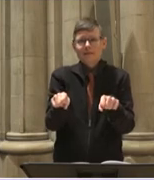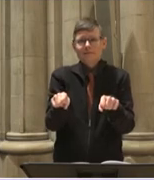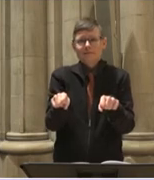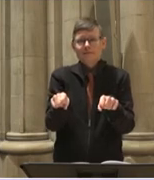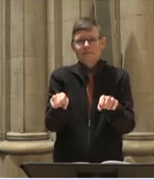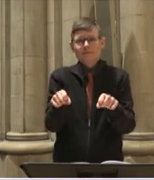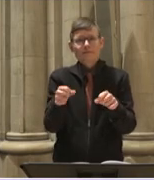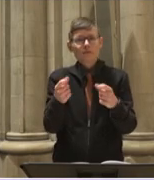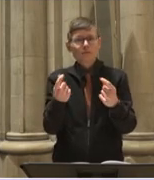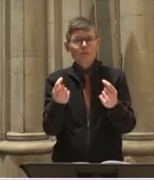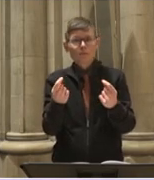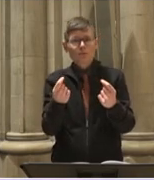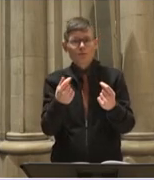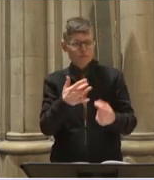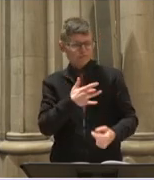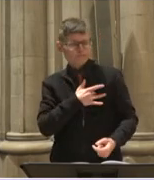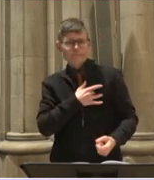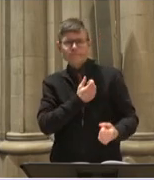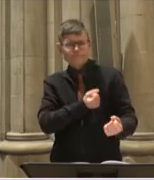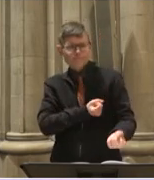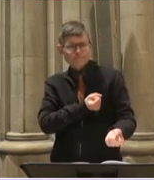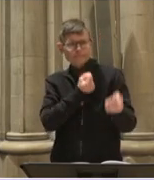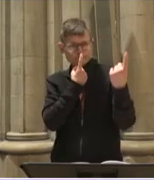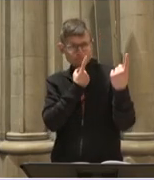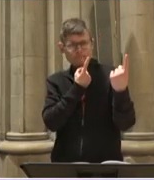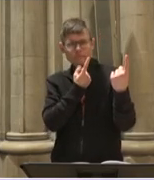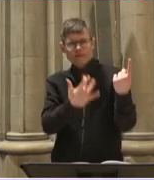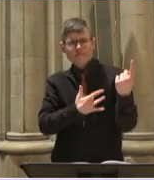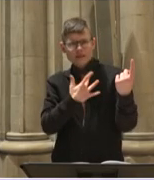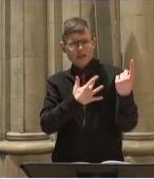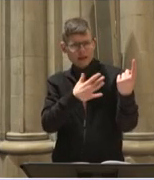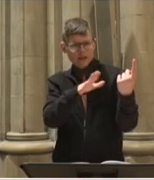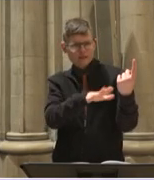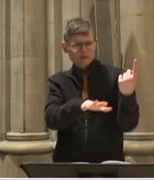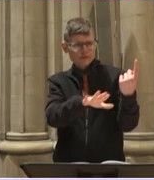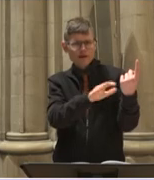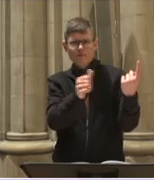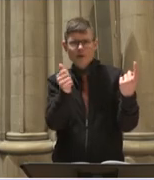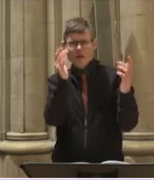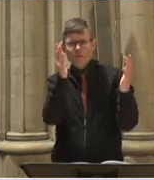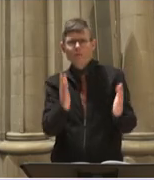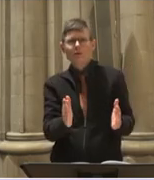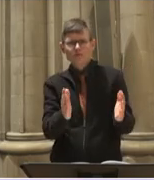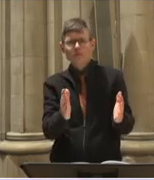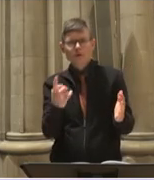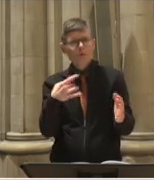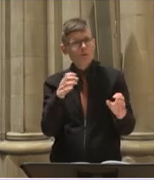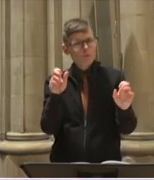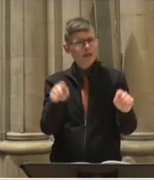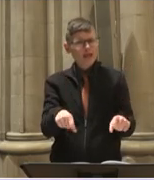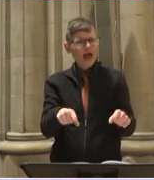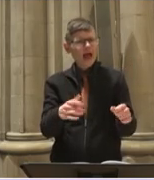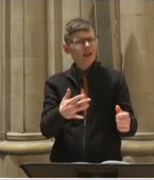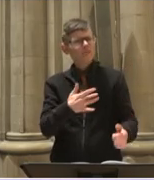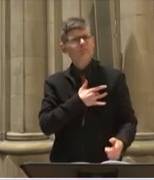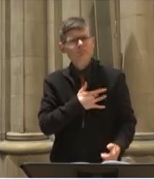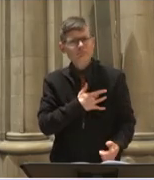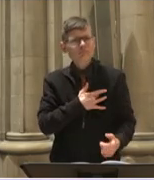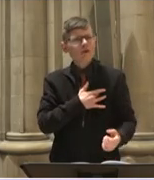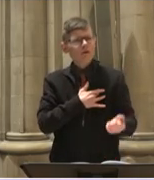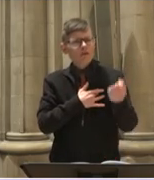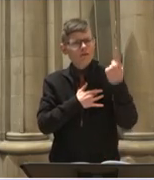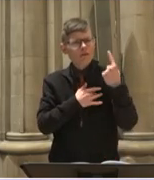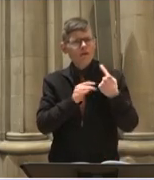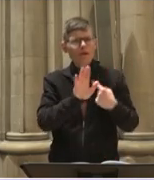the capacity to empathize with the feelings of another. We have the capacity to sympathize with the wants